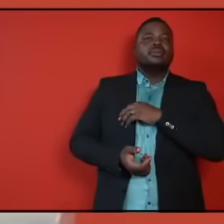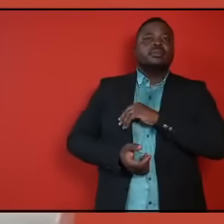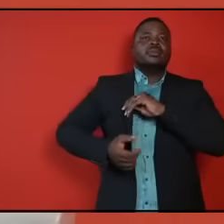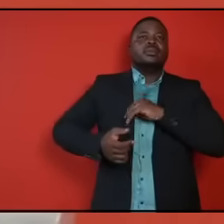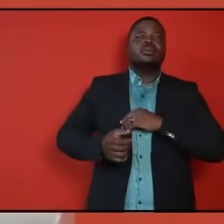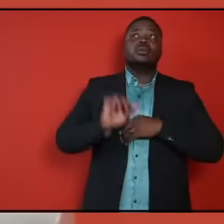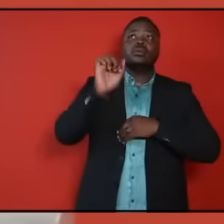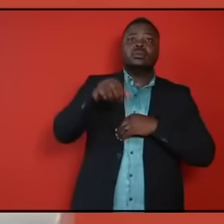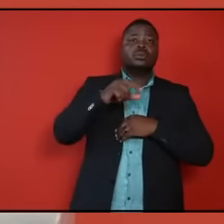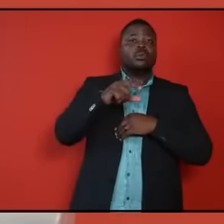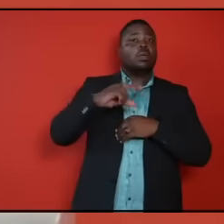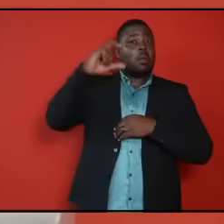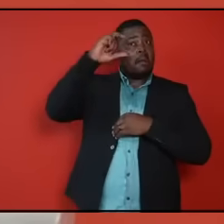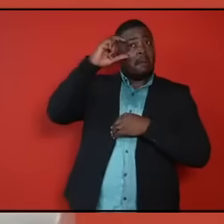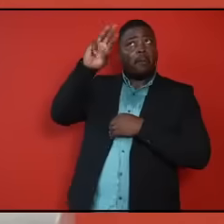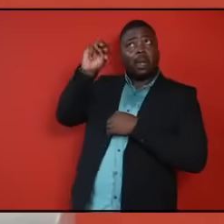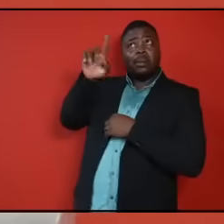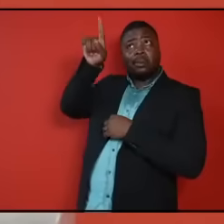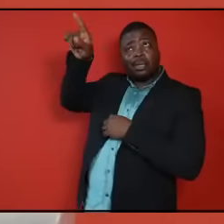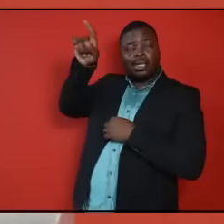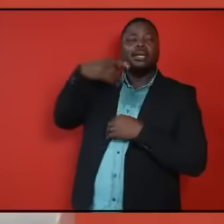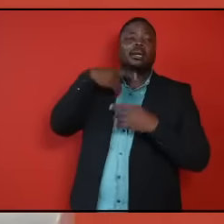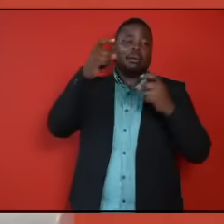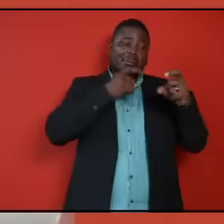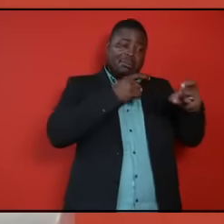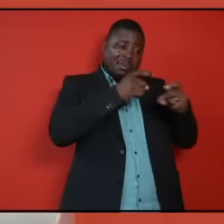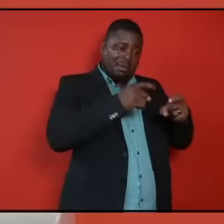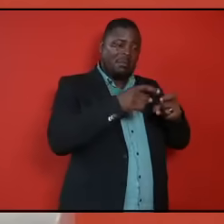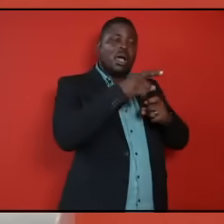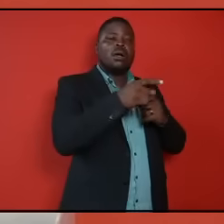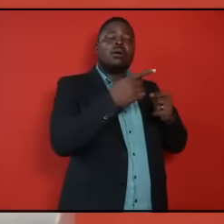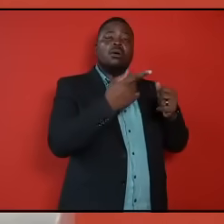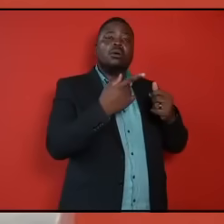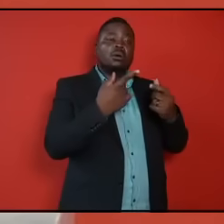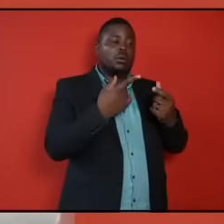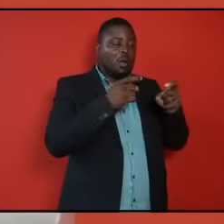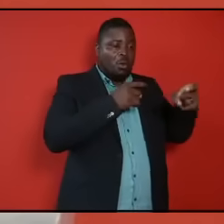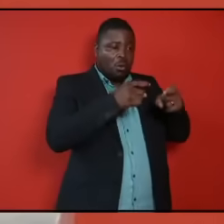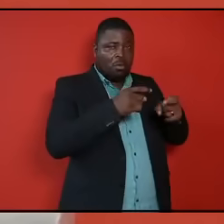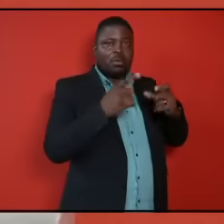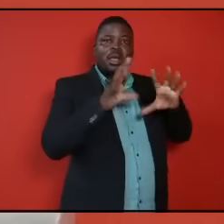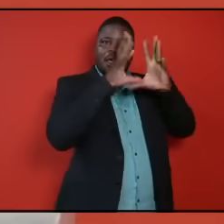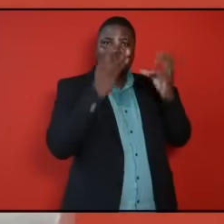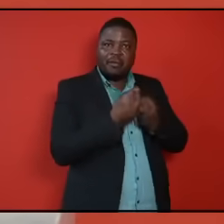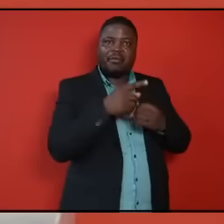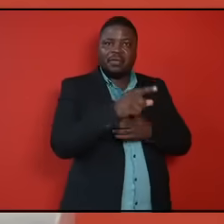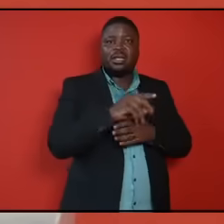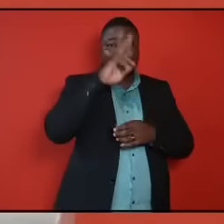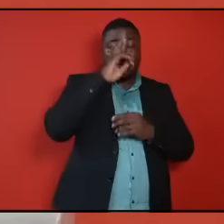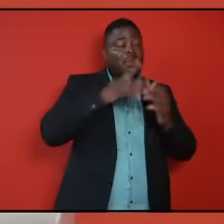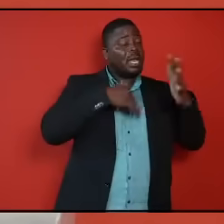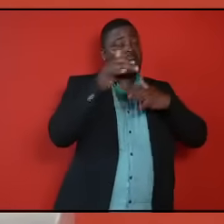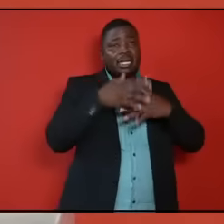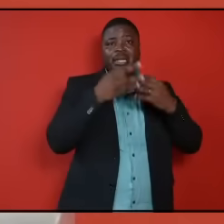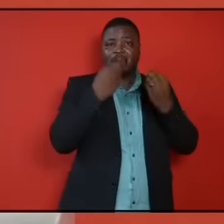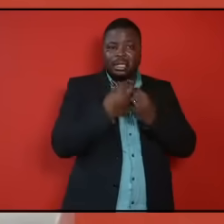Mbalula has taken it personal to that extent where anything that has got EFF and you are opposed to